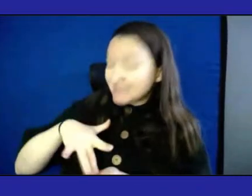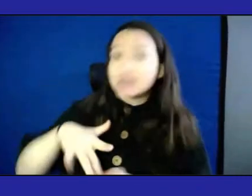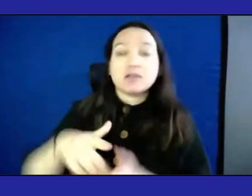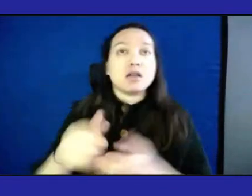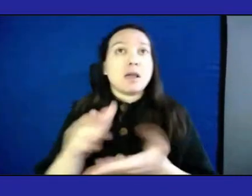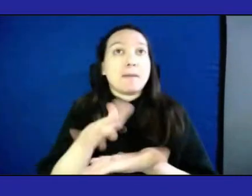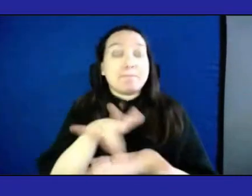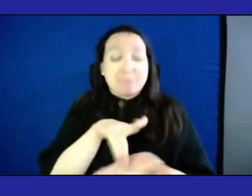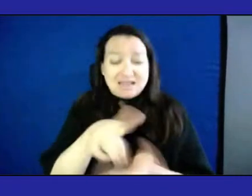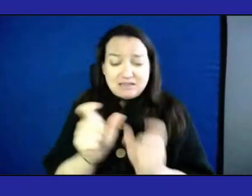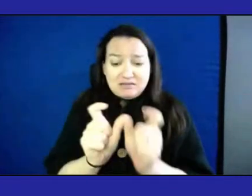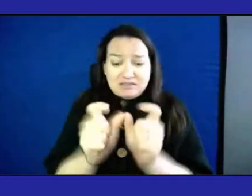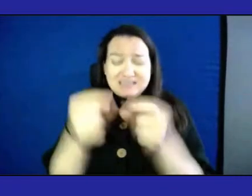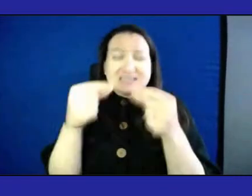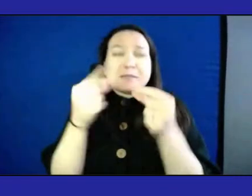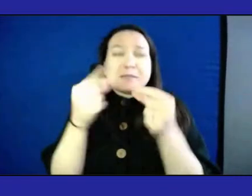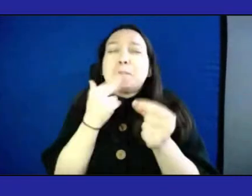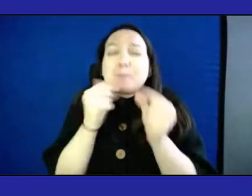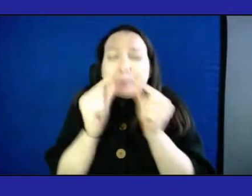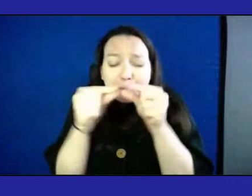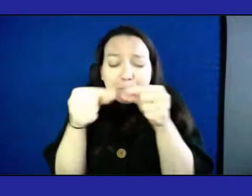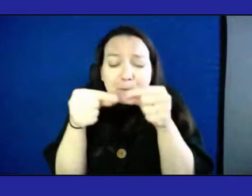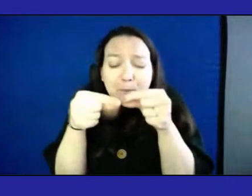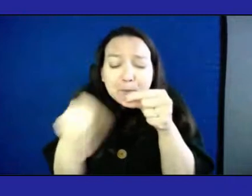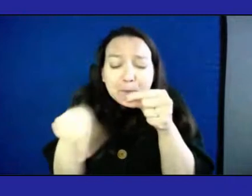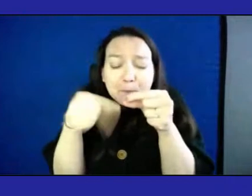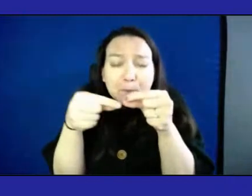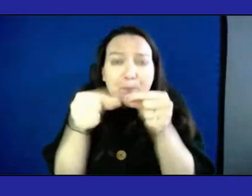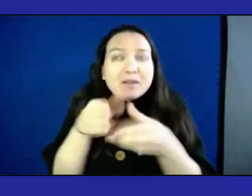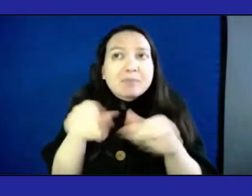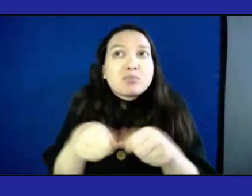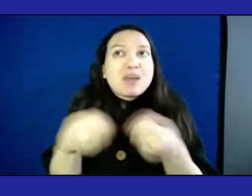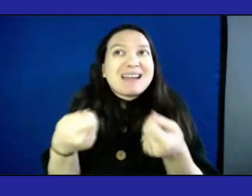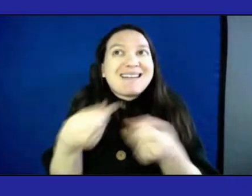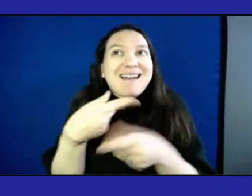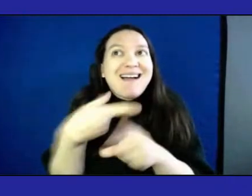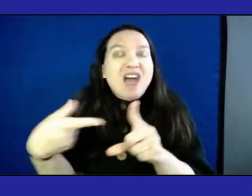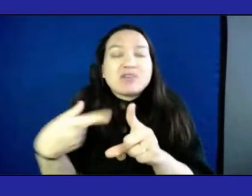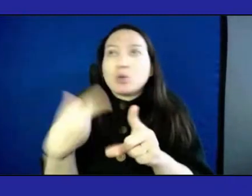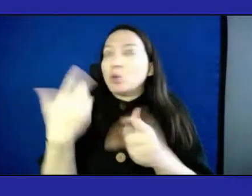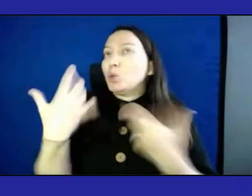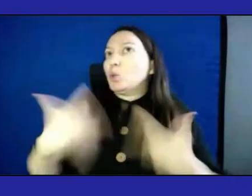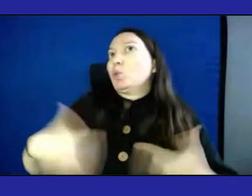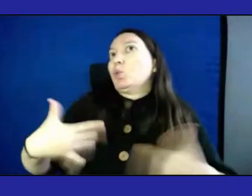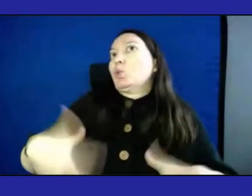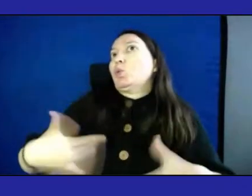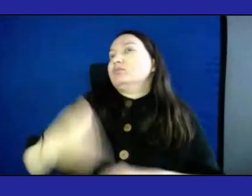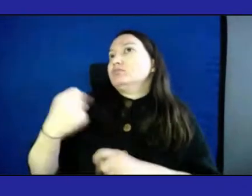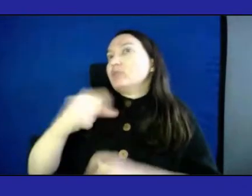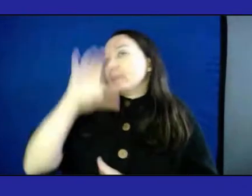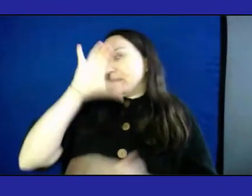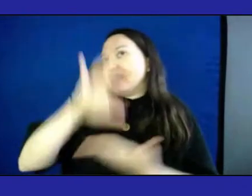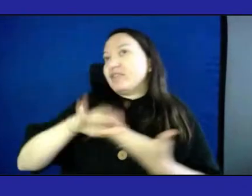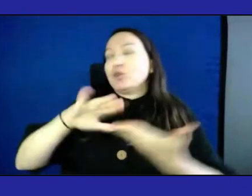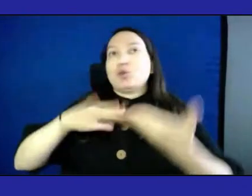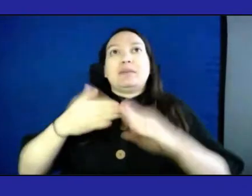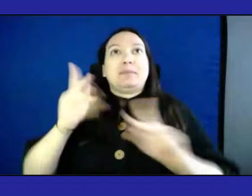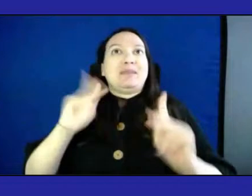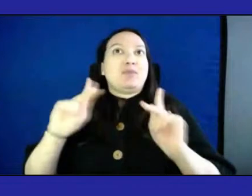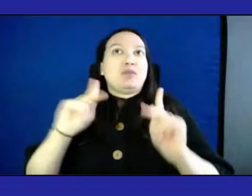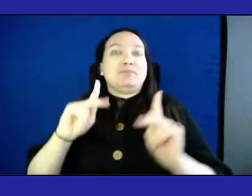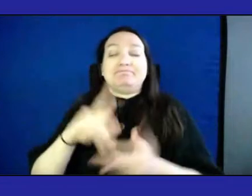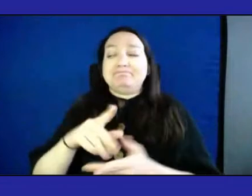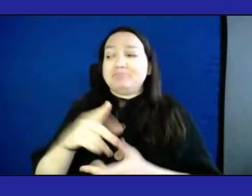I give them the tiniest pill and they're going to take half of it, because there is tremendous belief in the community of people we're taking care